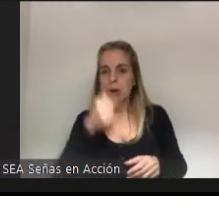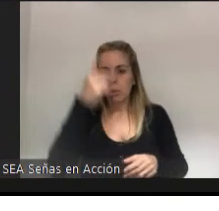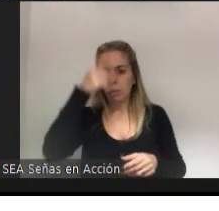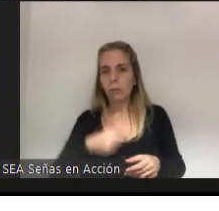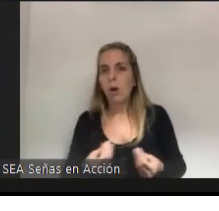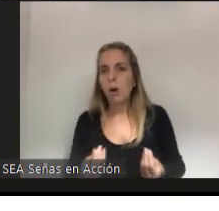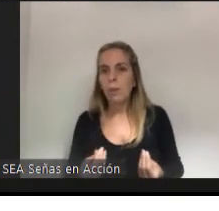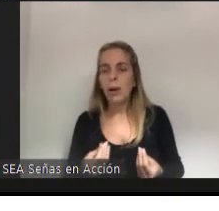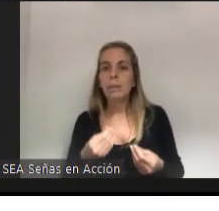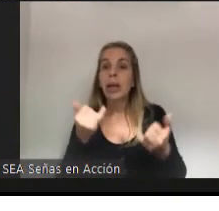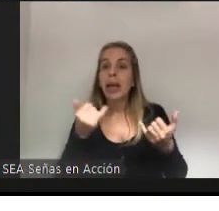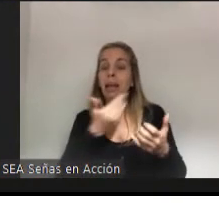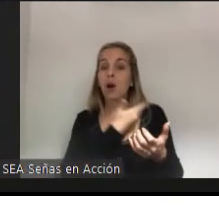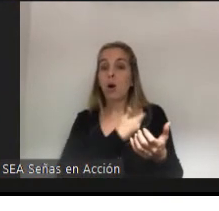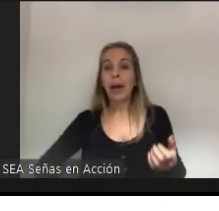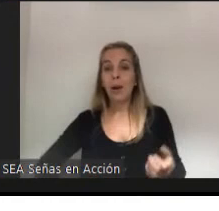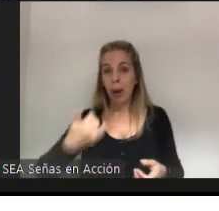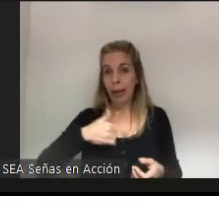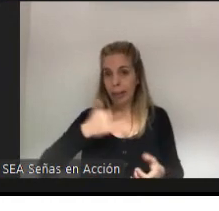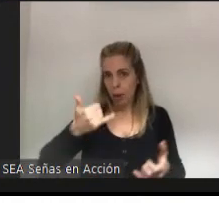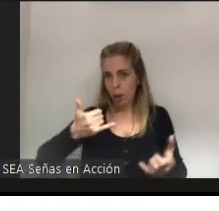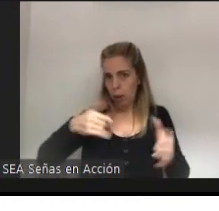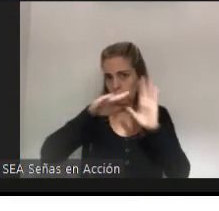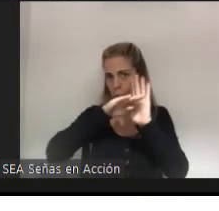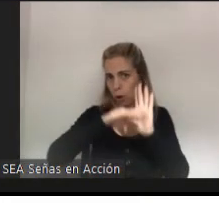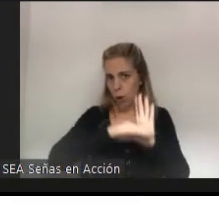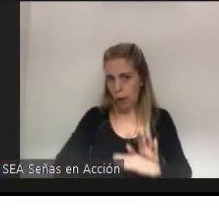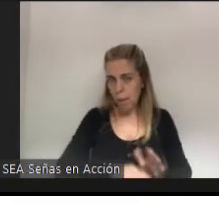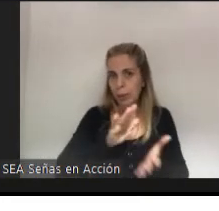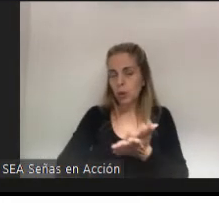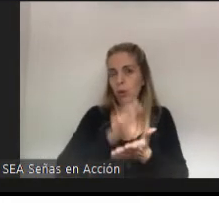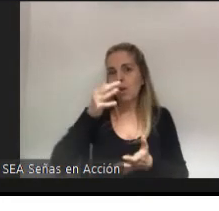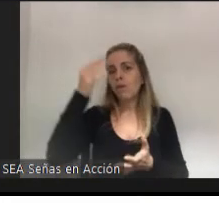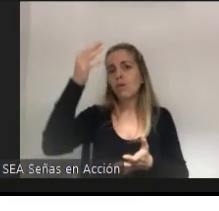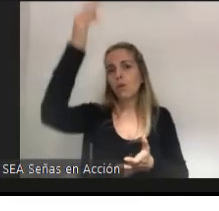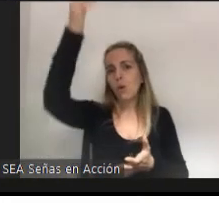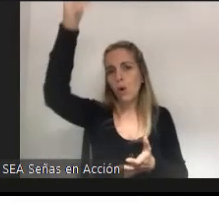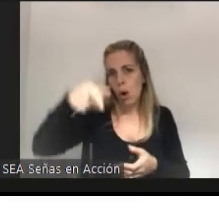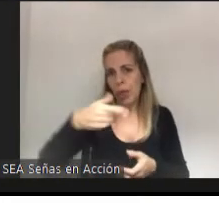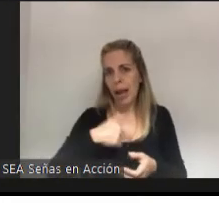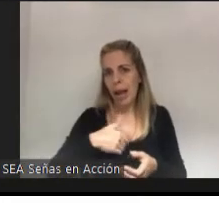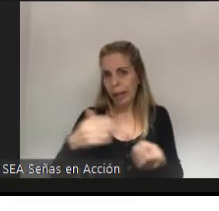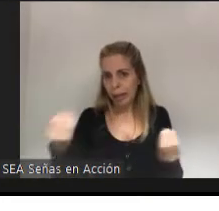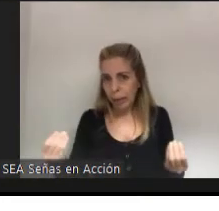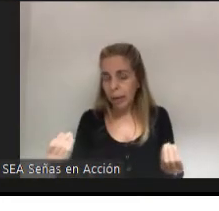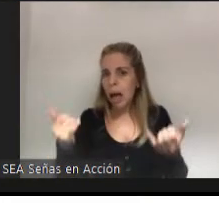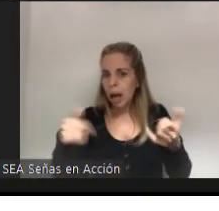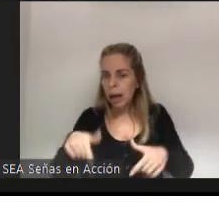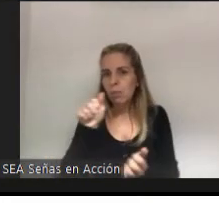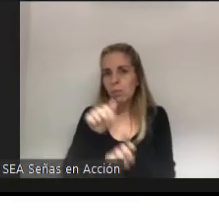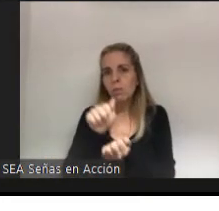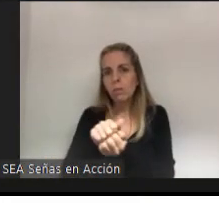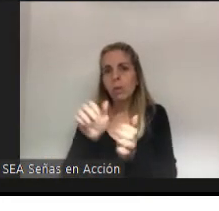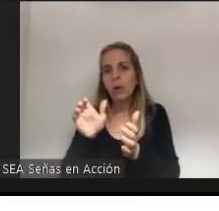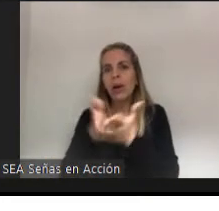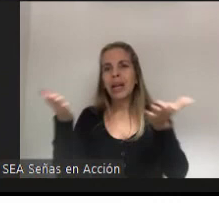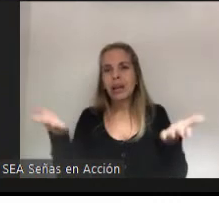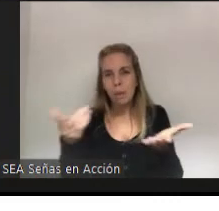from the program in the Argentine government on the future of Argentina, we published a